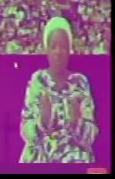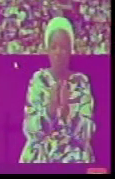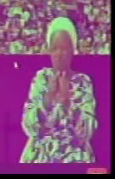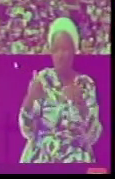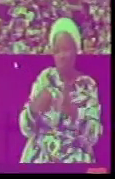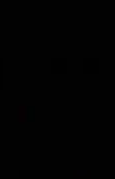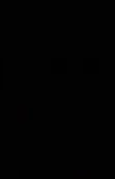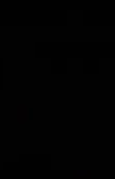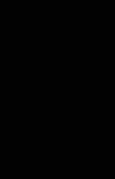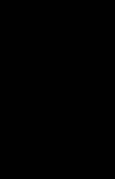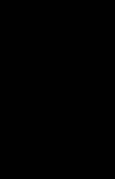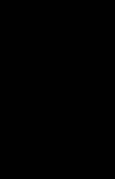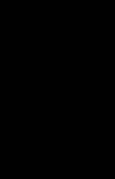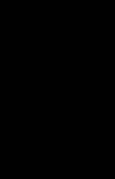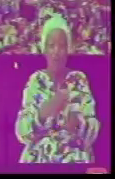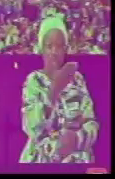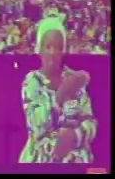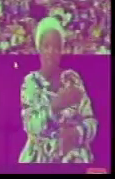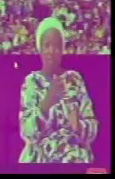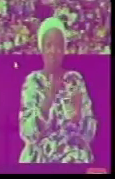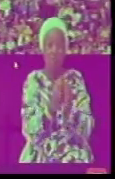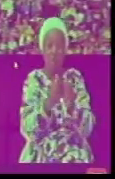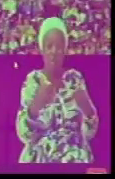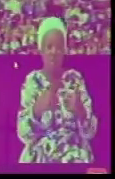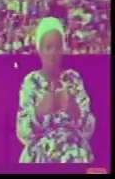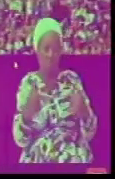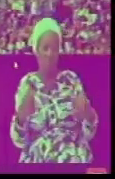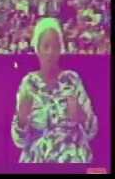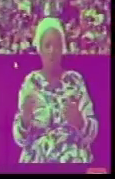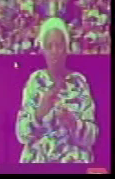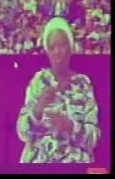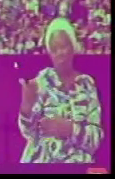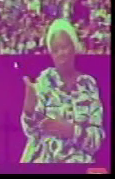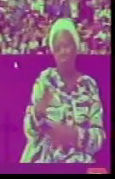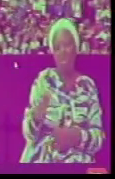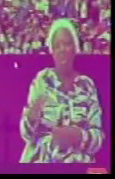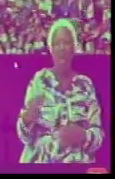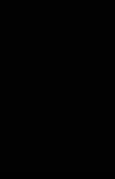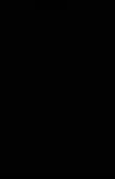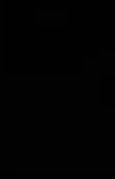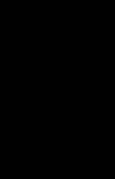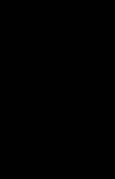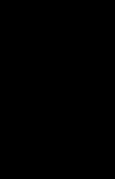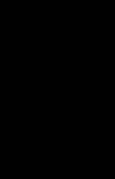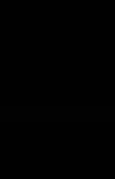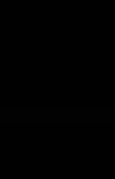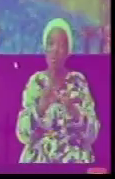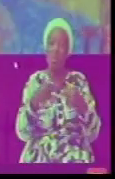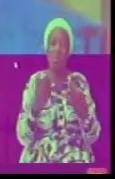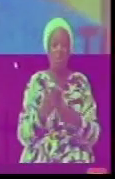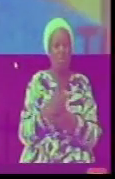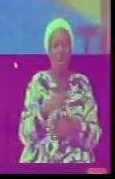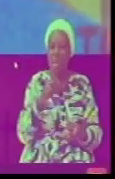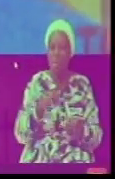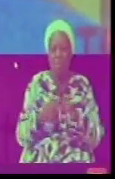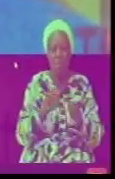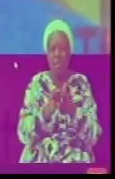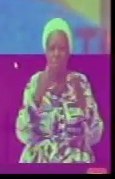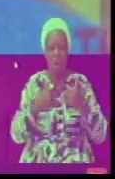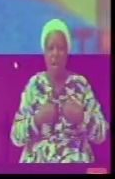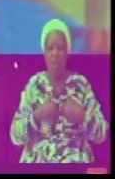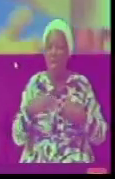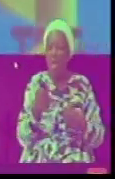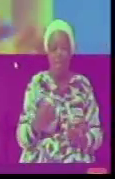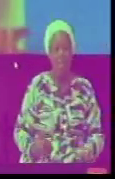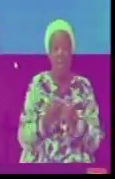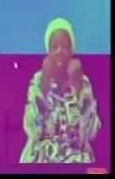For everyone. Everyone there without exception. Everyone there without any